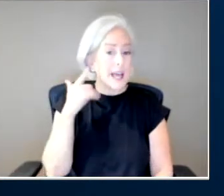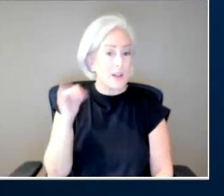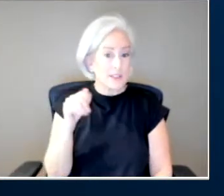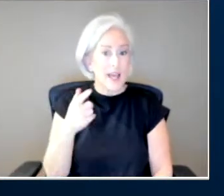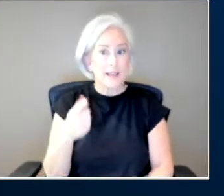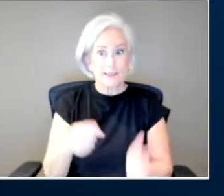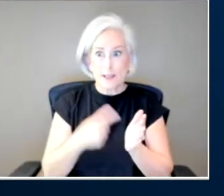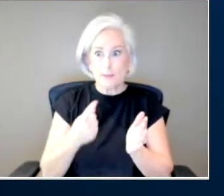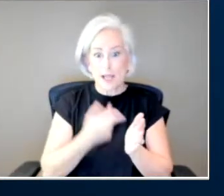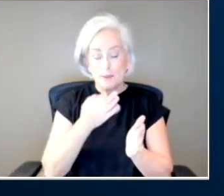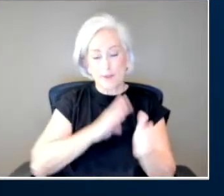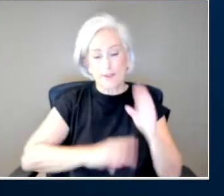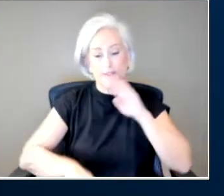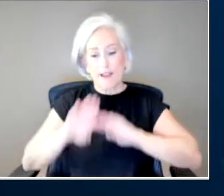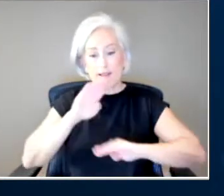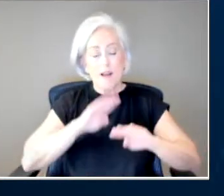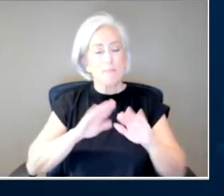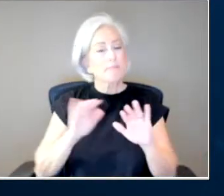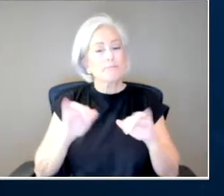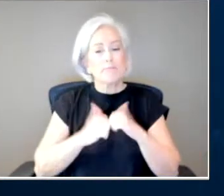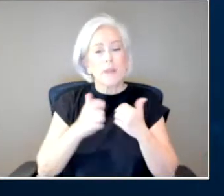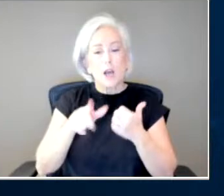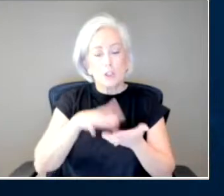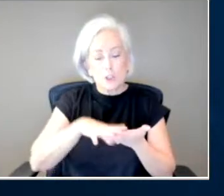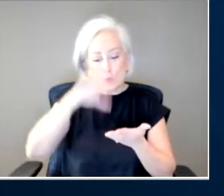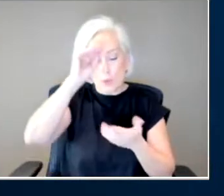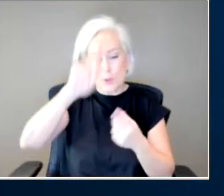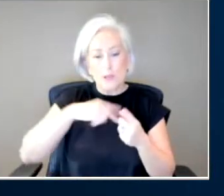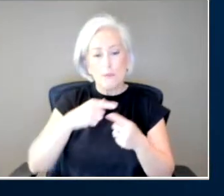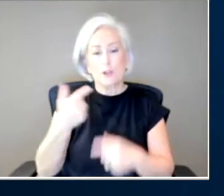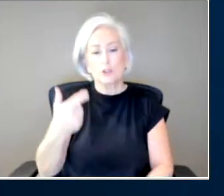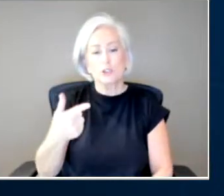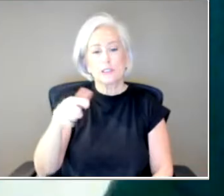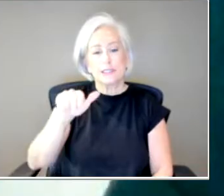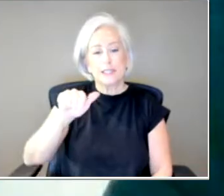doing that. How did you learn about this GAE procedure?